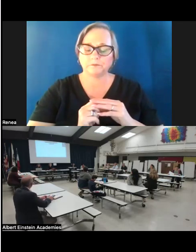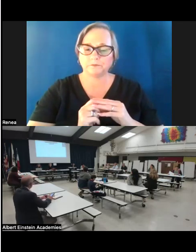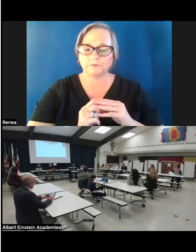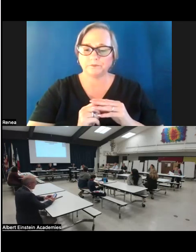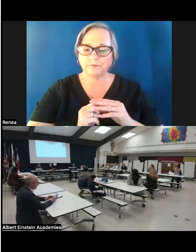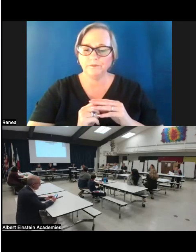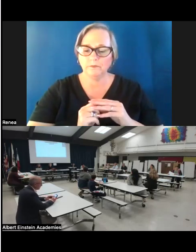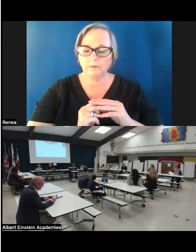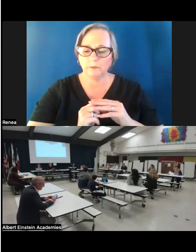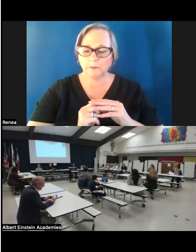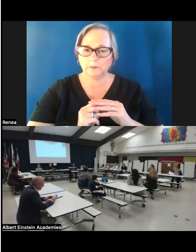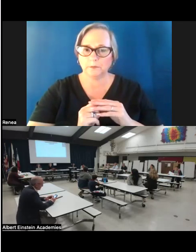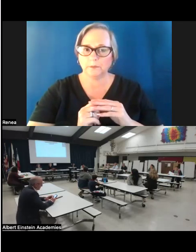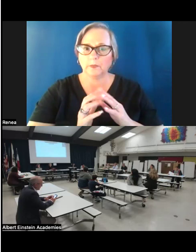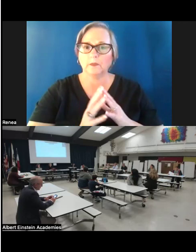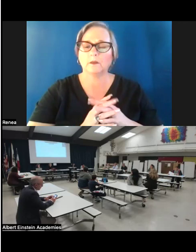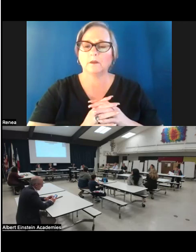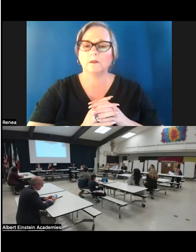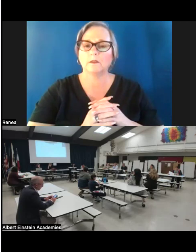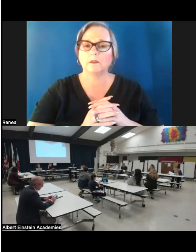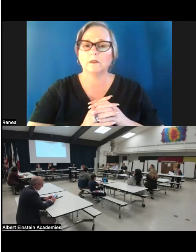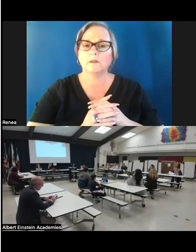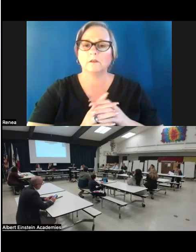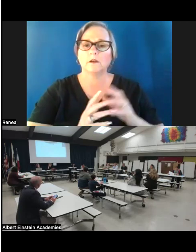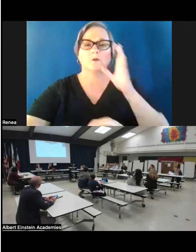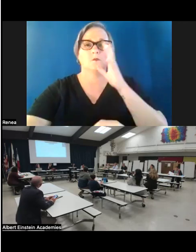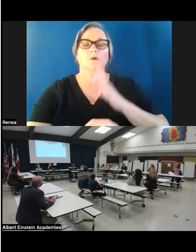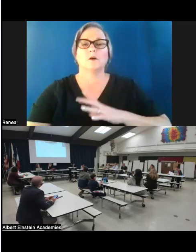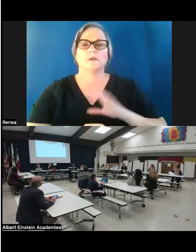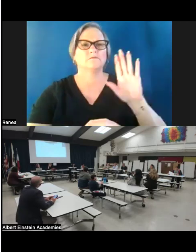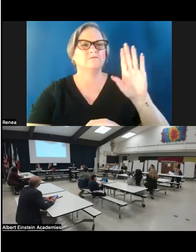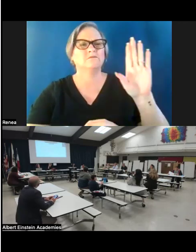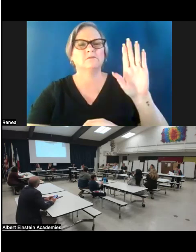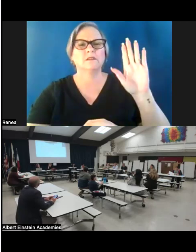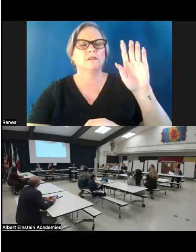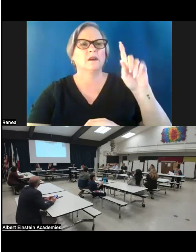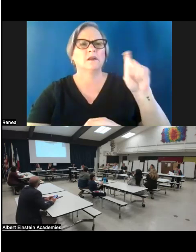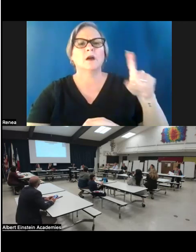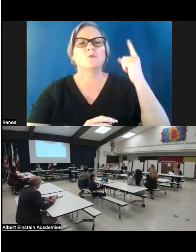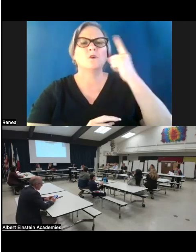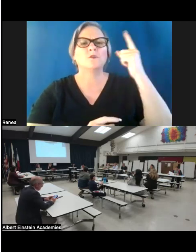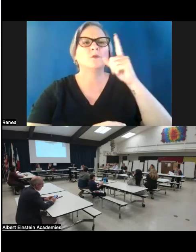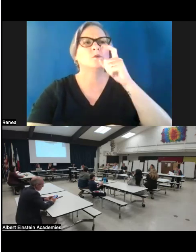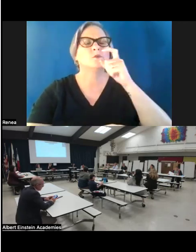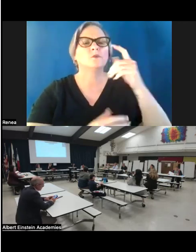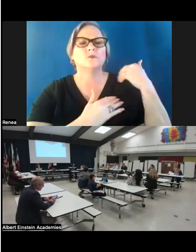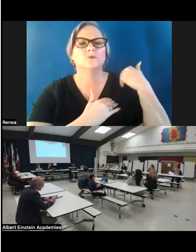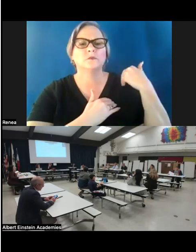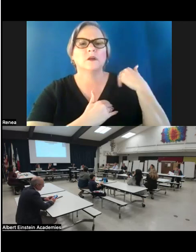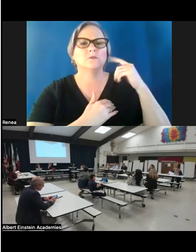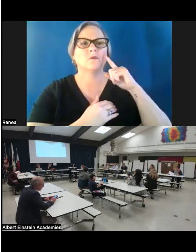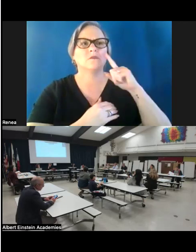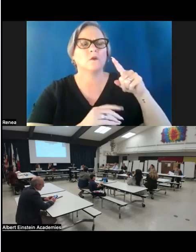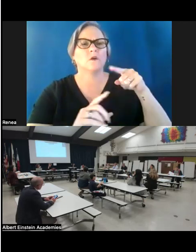As someone with an evaluation background, I'm also just wondering who would be responsible for the evaluation